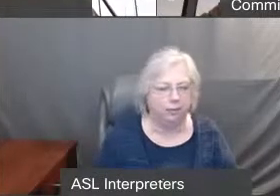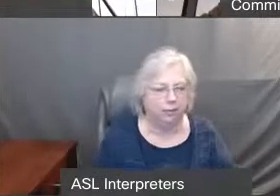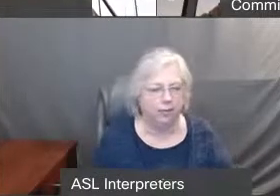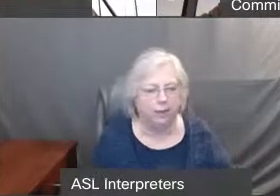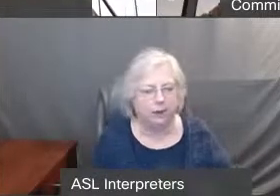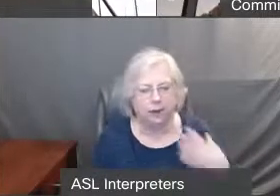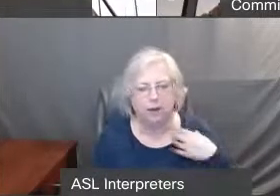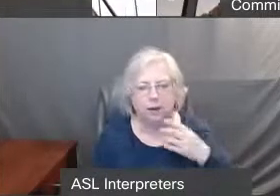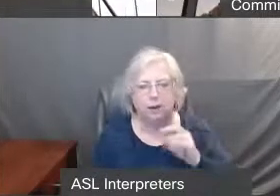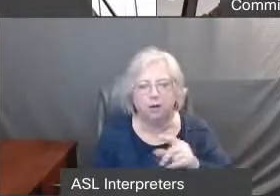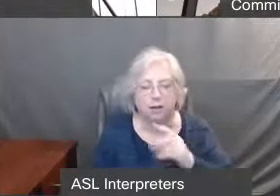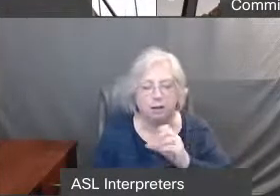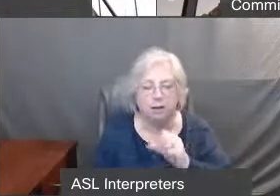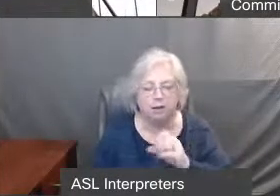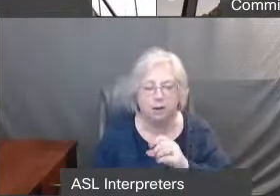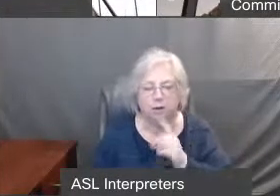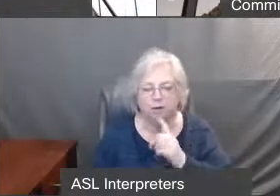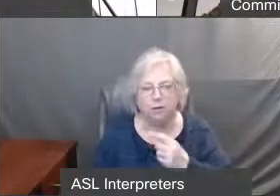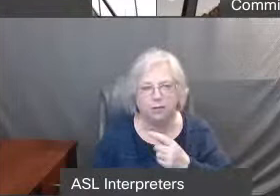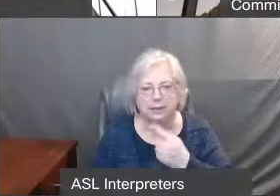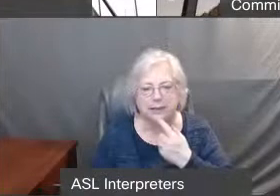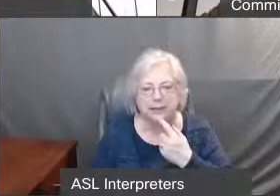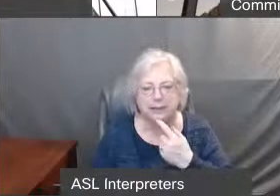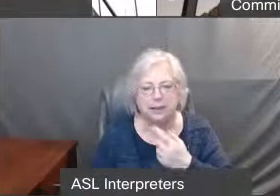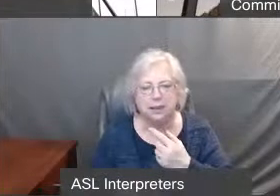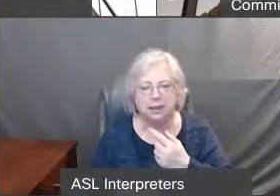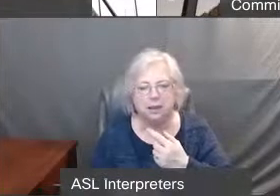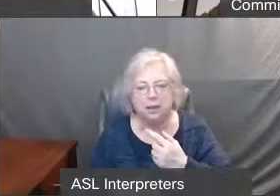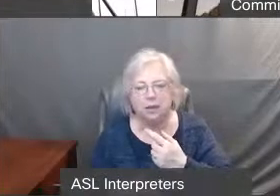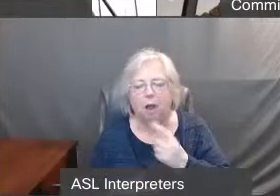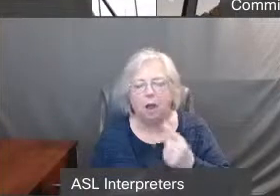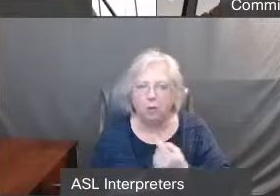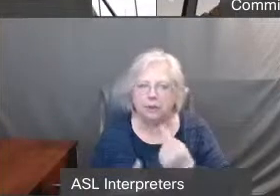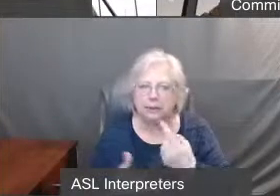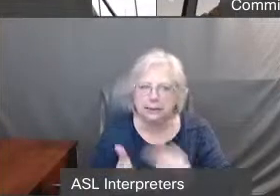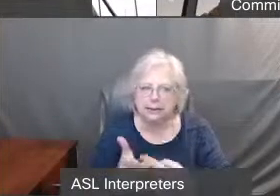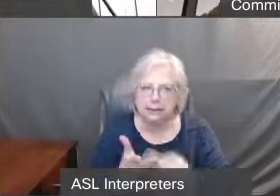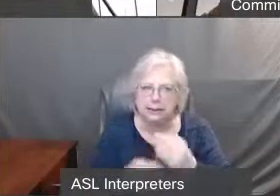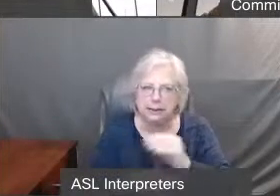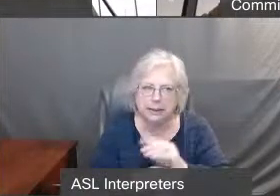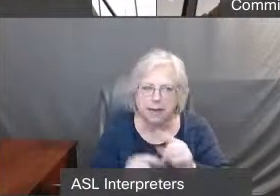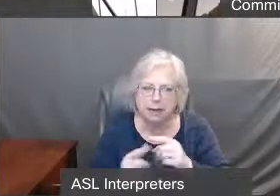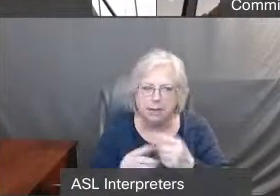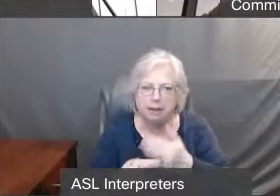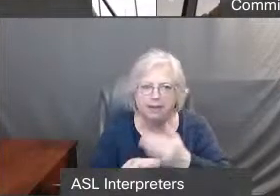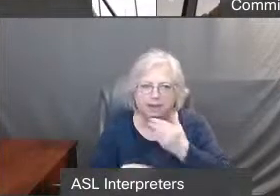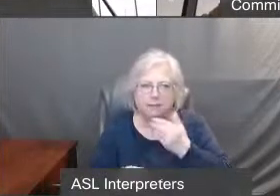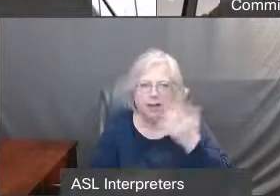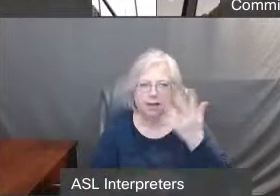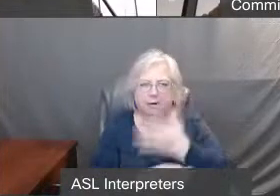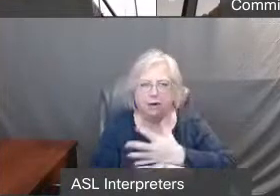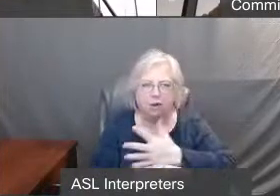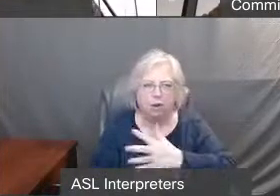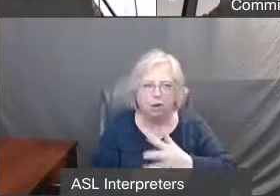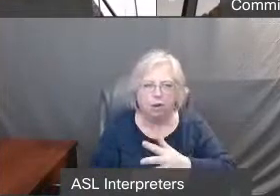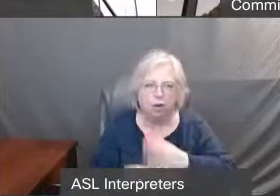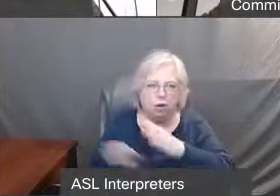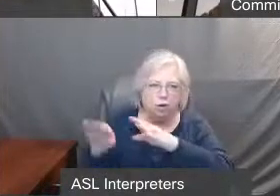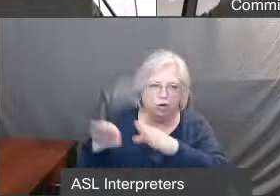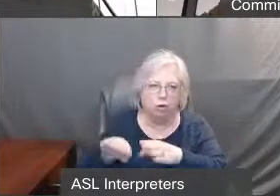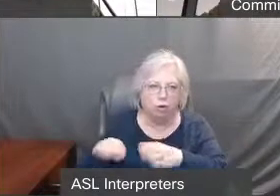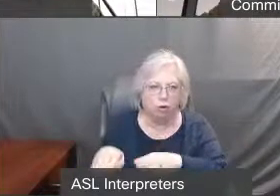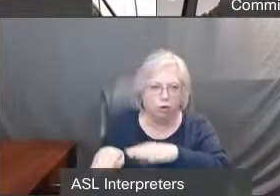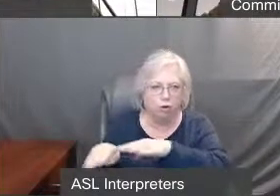could, as Mr. Collins just suggested, what we're hearing tonight is strictly on the advanced grading request and nothing on a